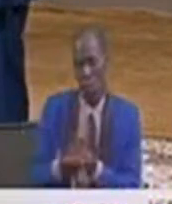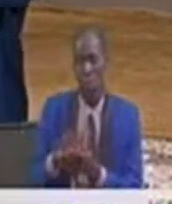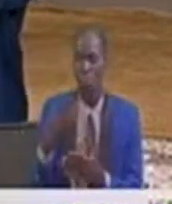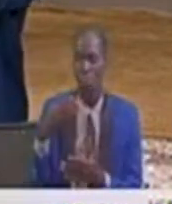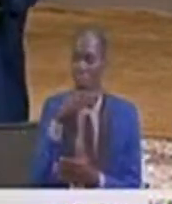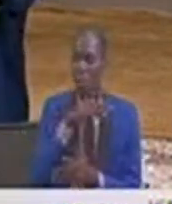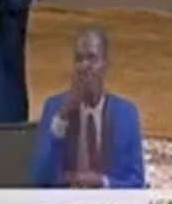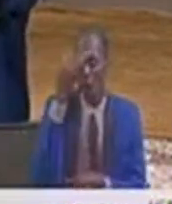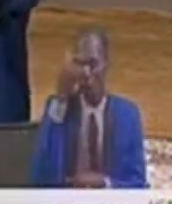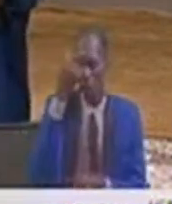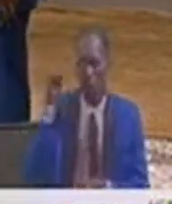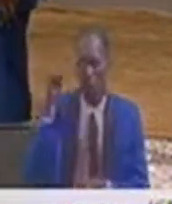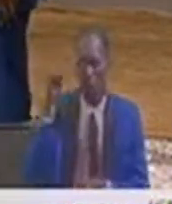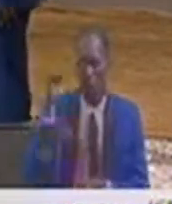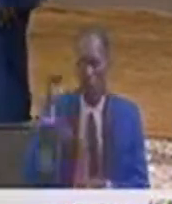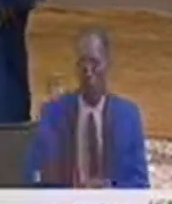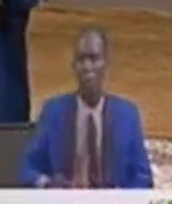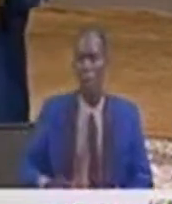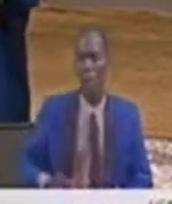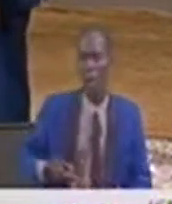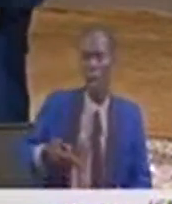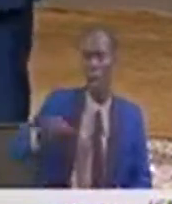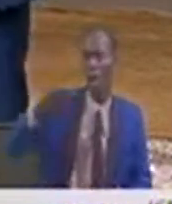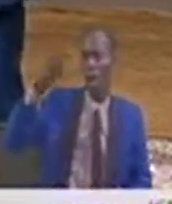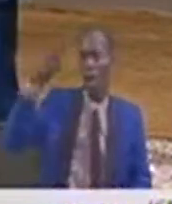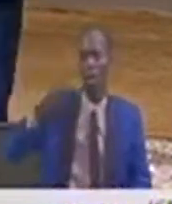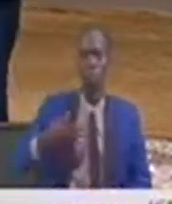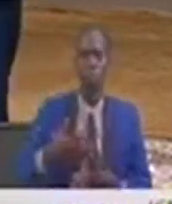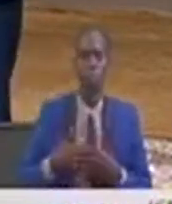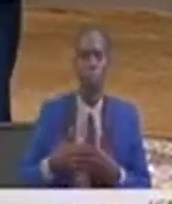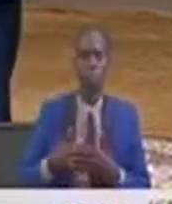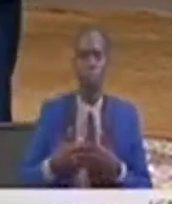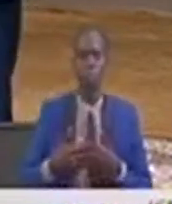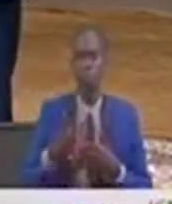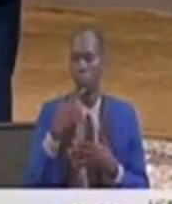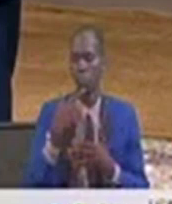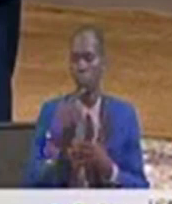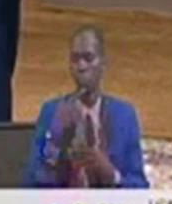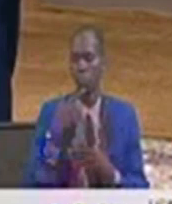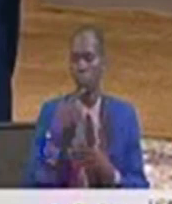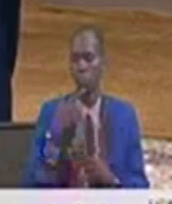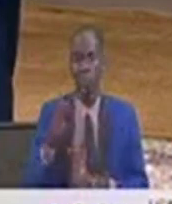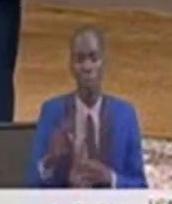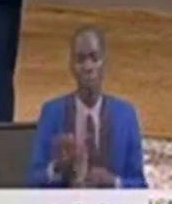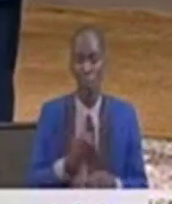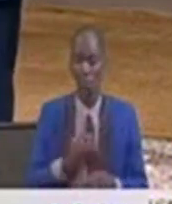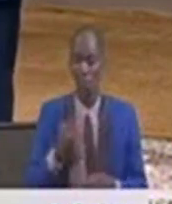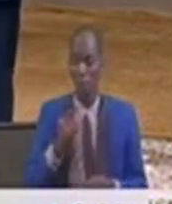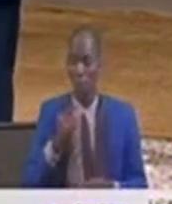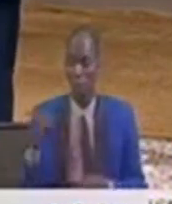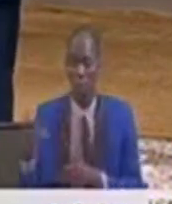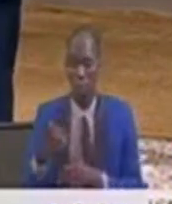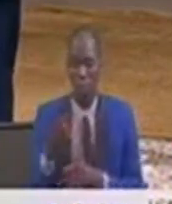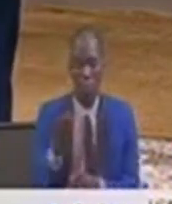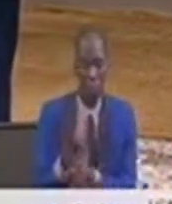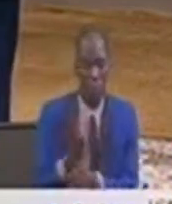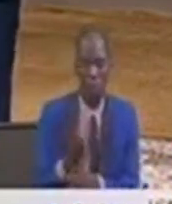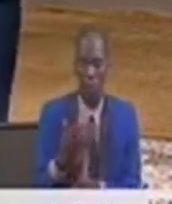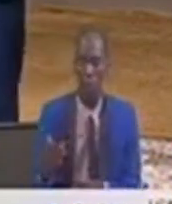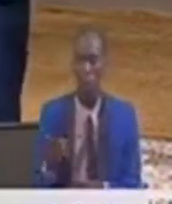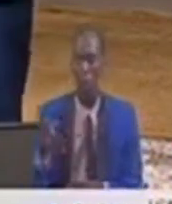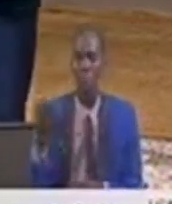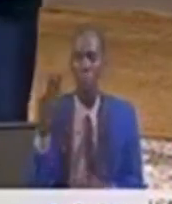hypertension. And if I tell him the right thing, his blood pressure will shoot up. He